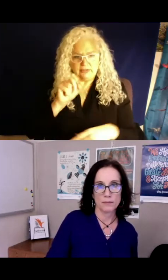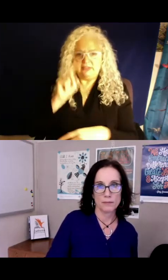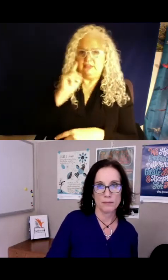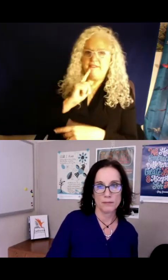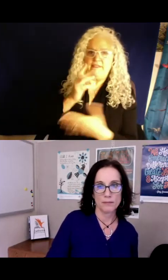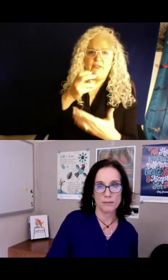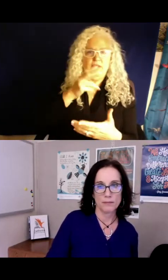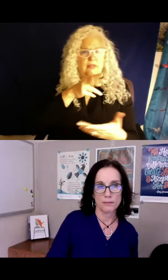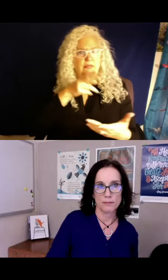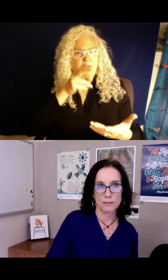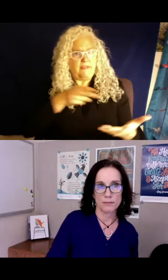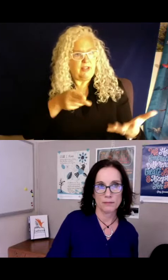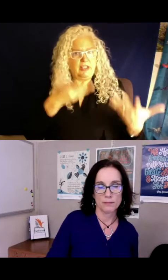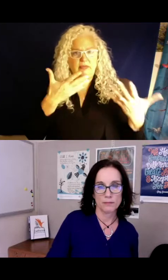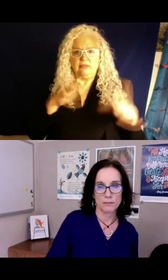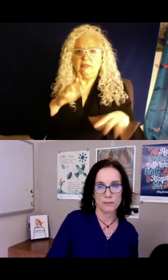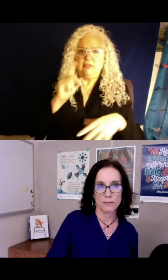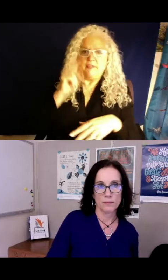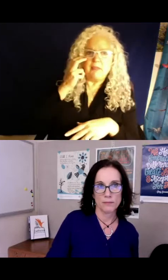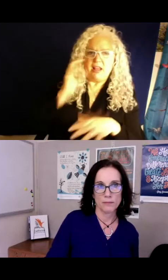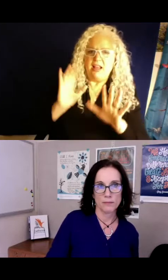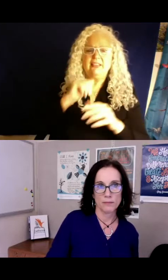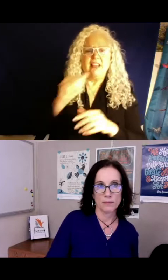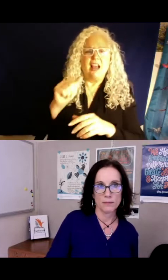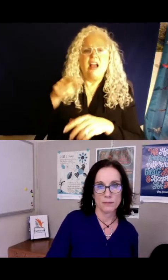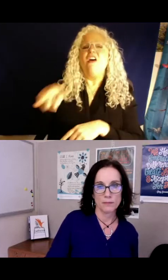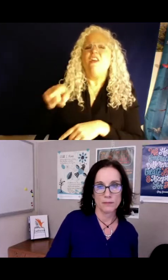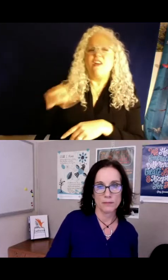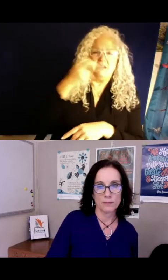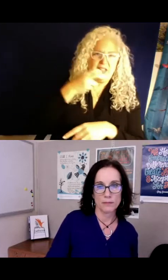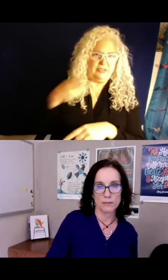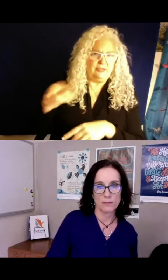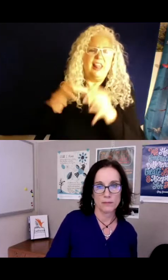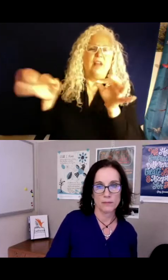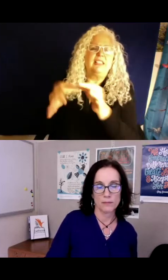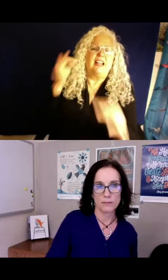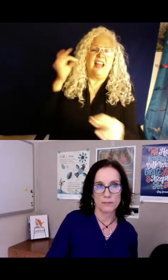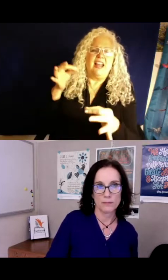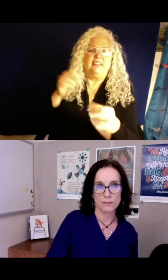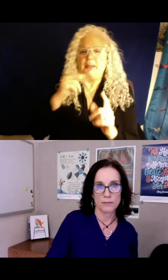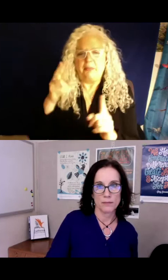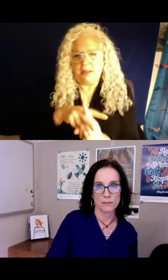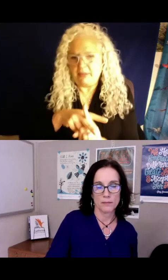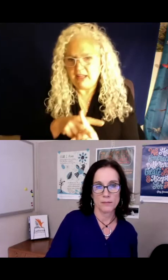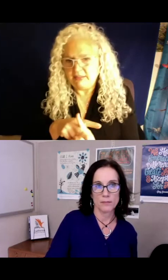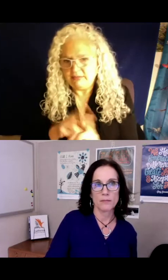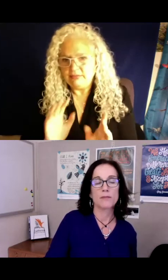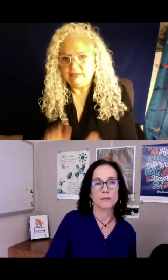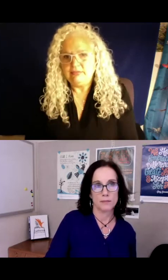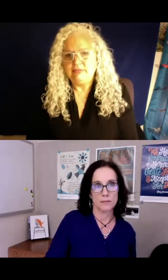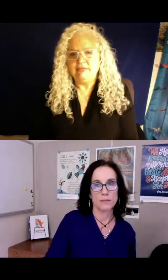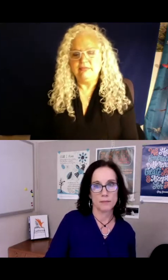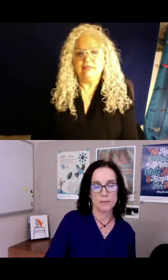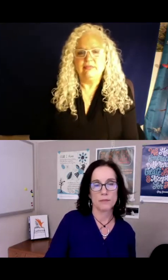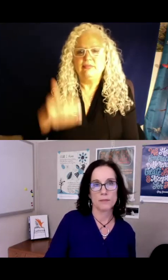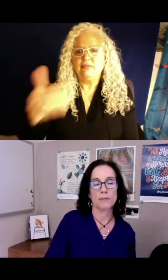apply to the deaf group. That's, it's just deaf blind, hearing impaired. I'm sorry, not